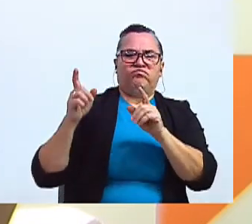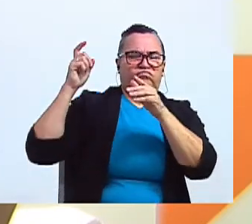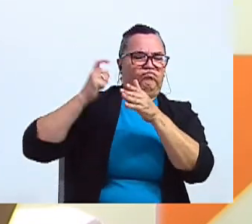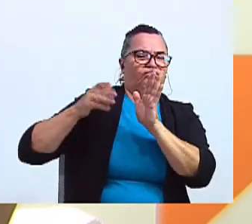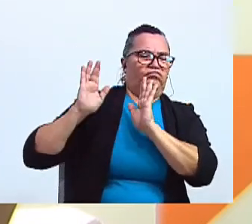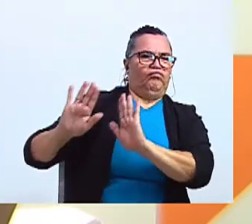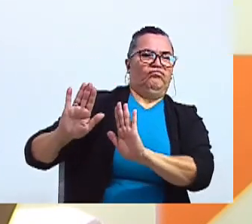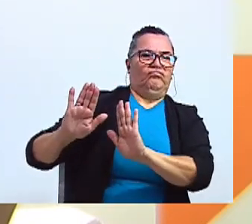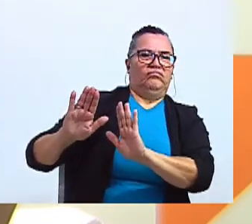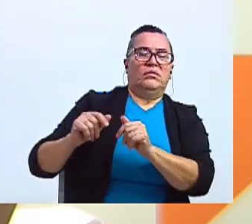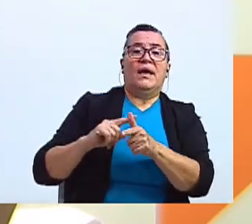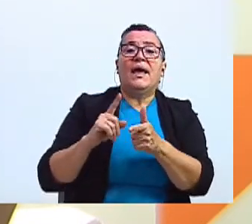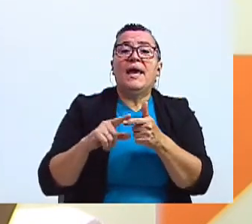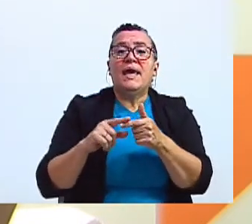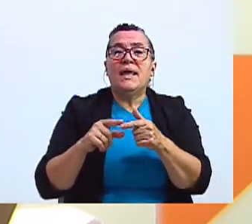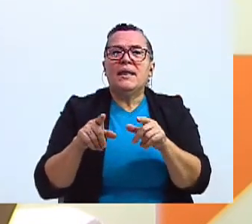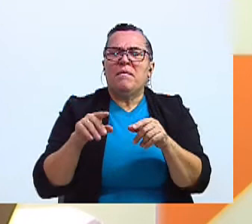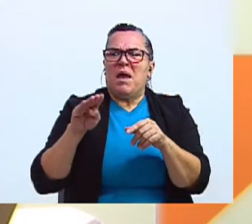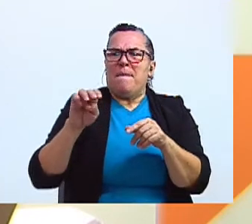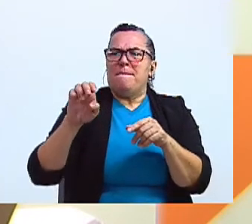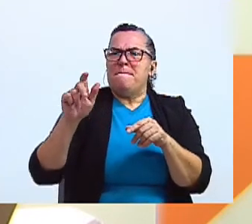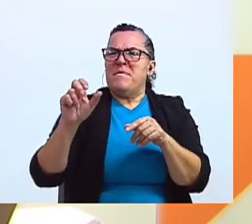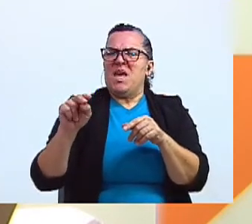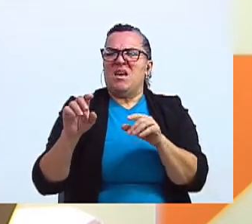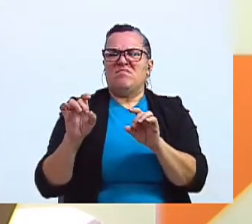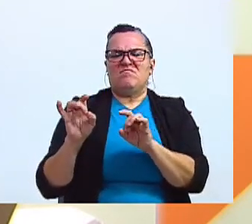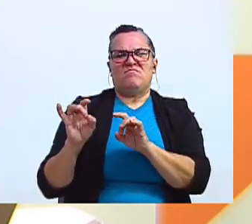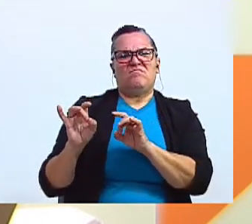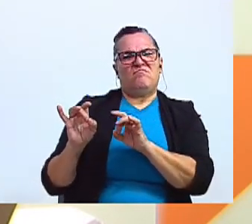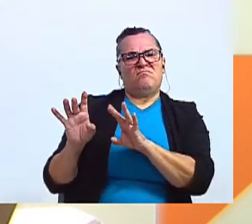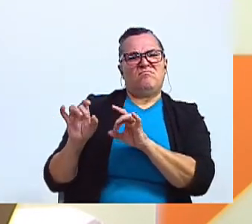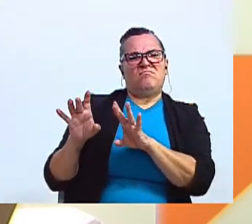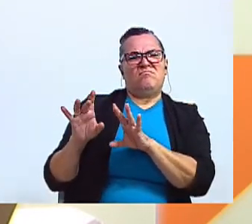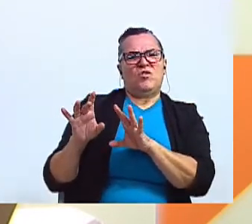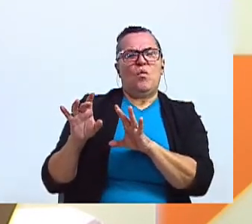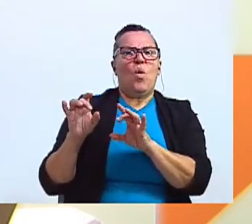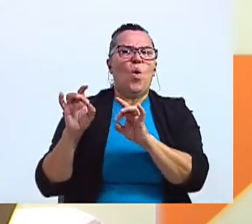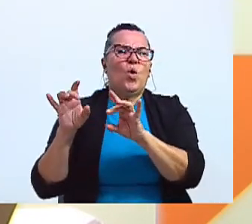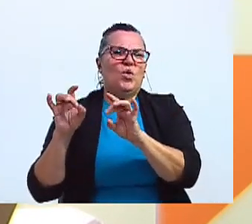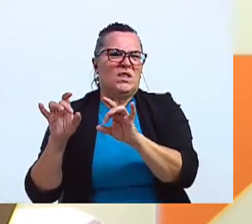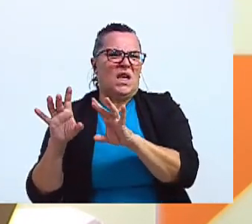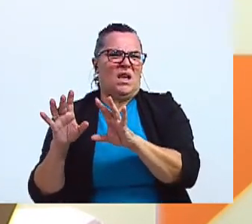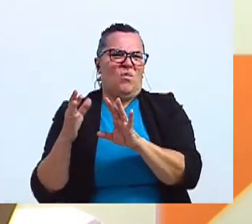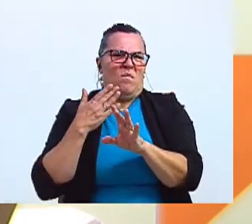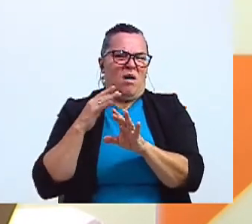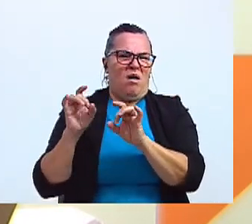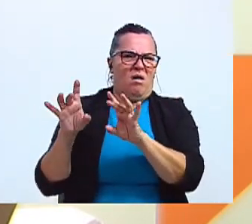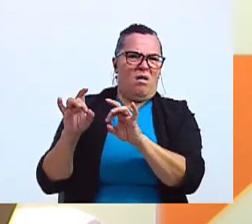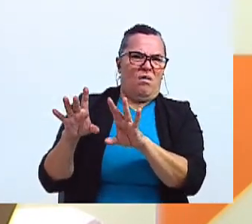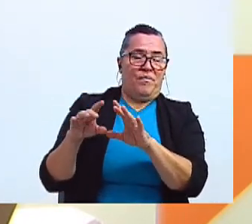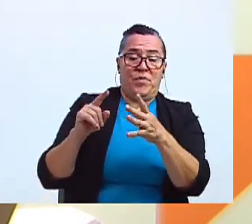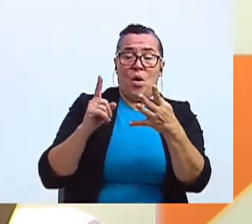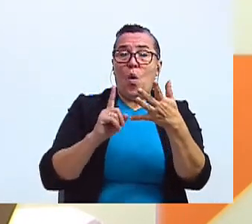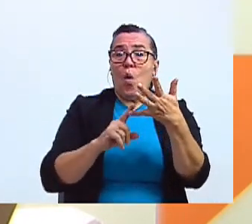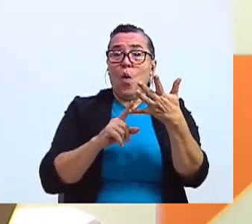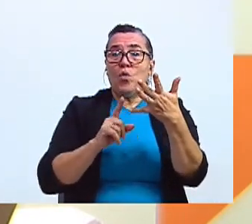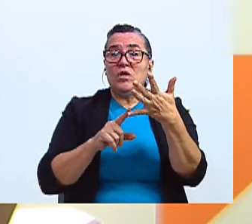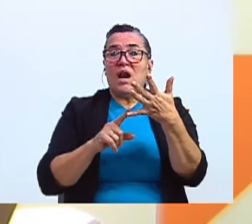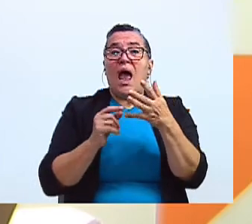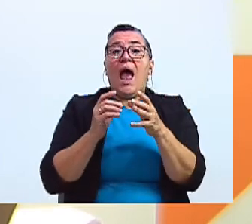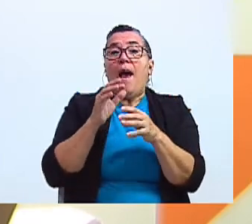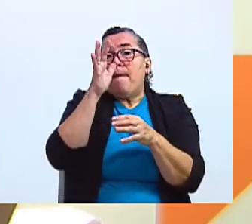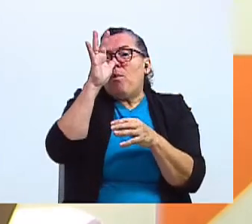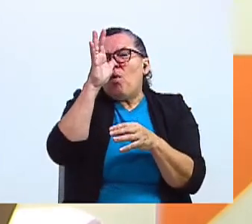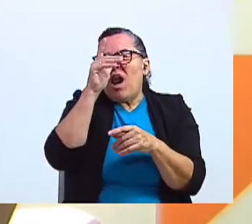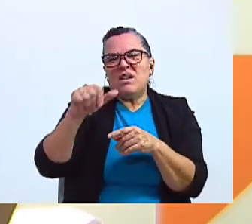Now you have mean. Mean. Another is make fun of.